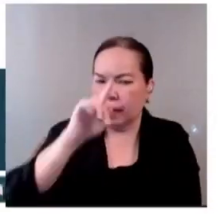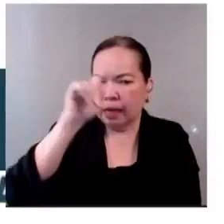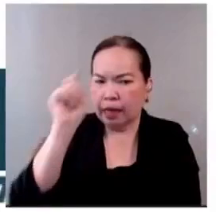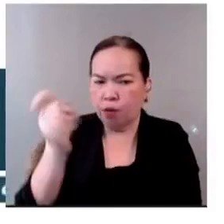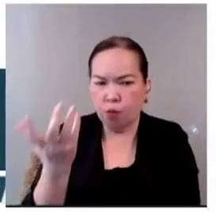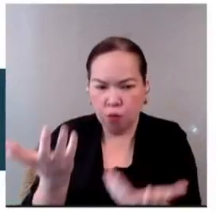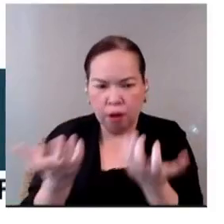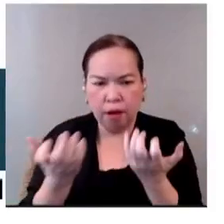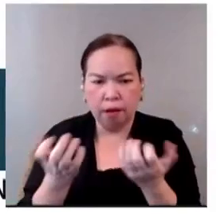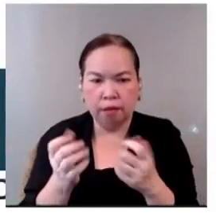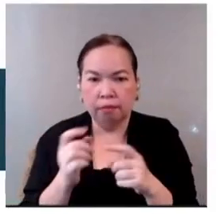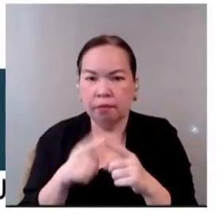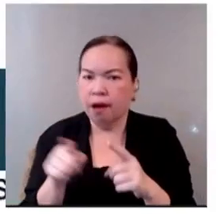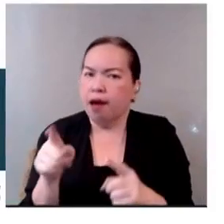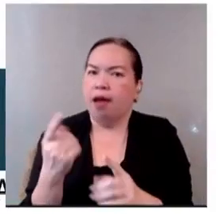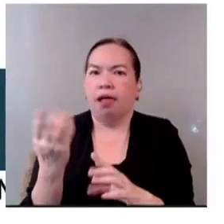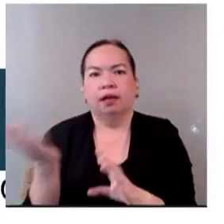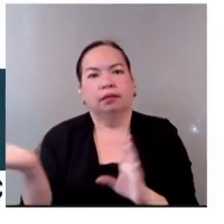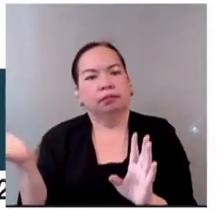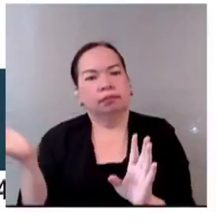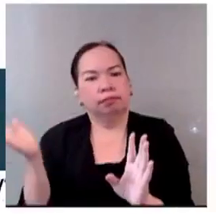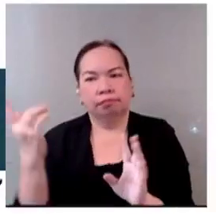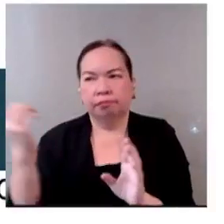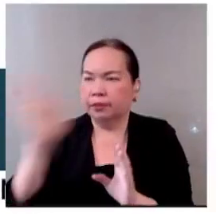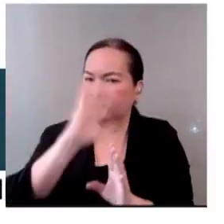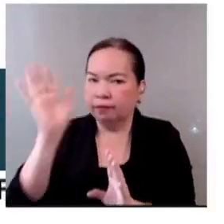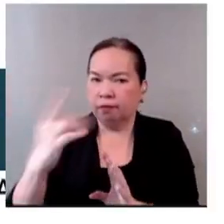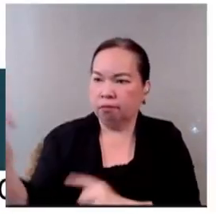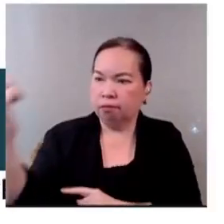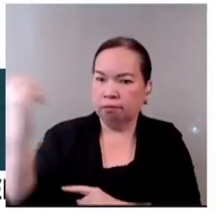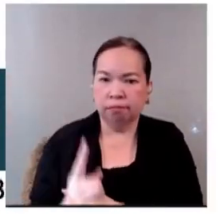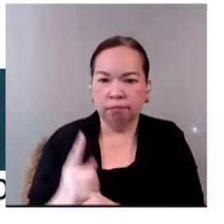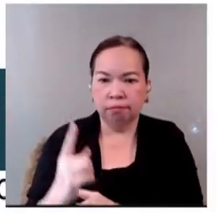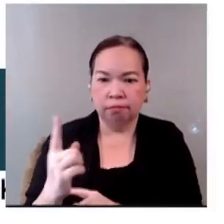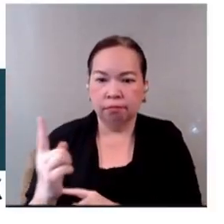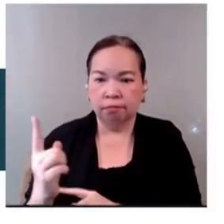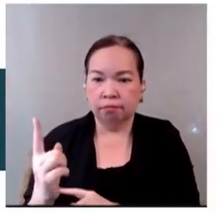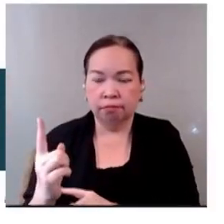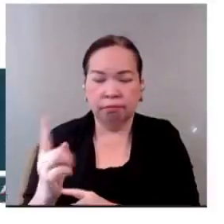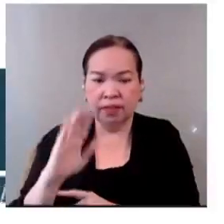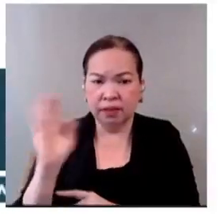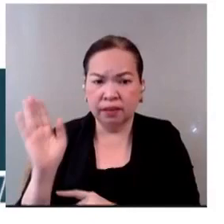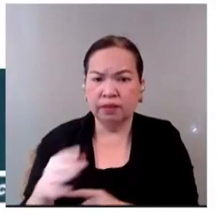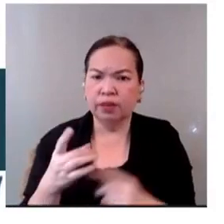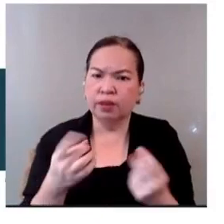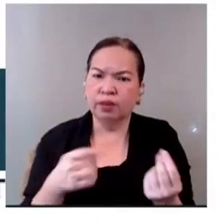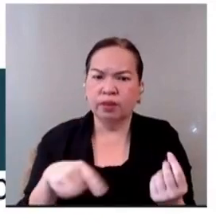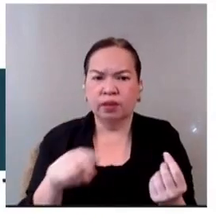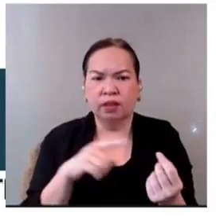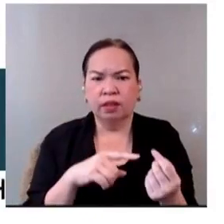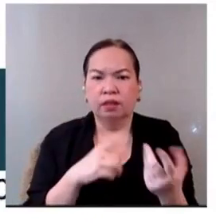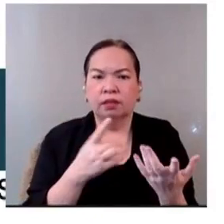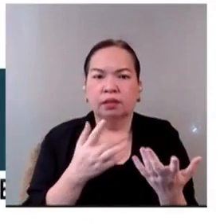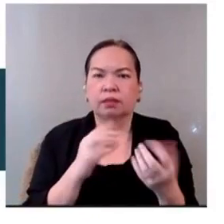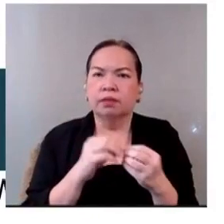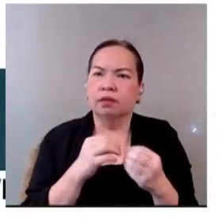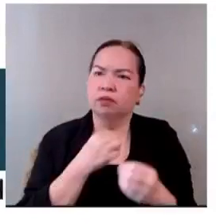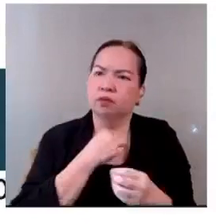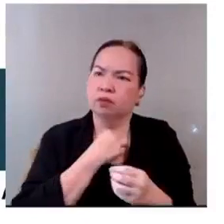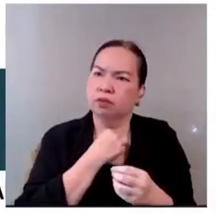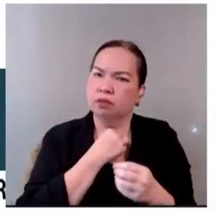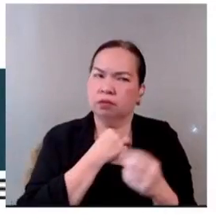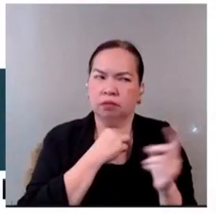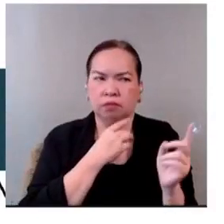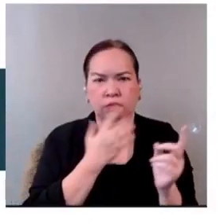hindi po niya, hindi po siya dumadat, nagkaroon po ng interest, no? Malaking interest